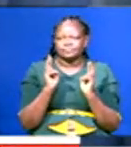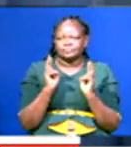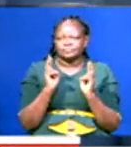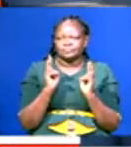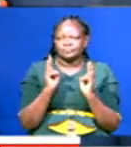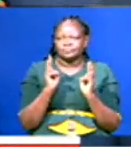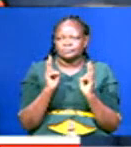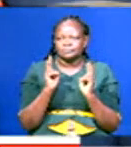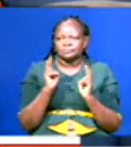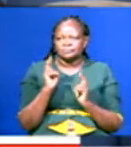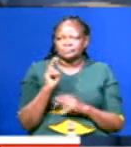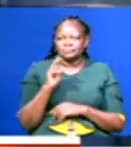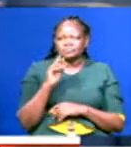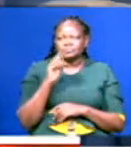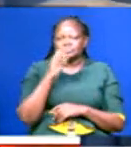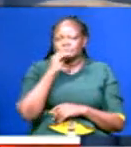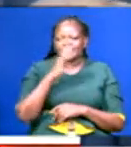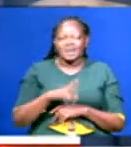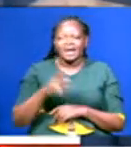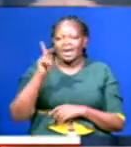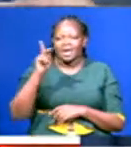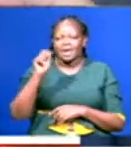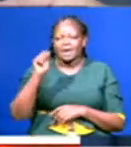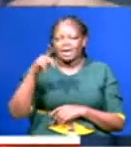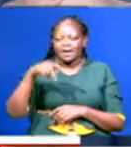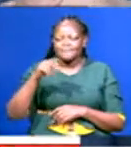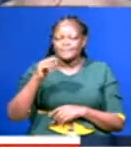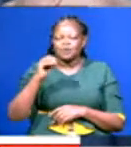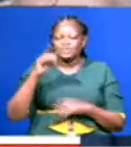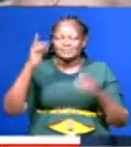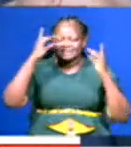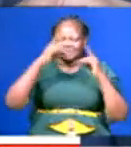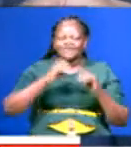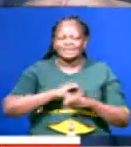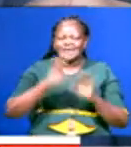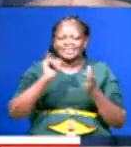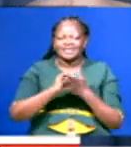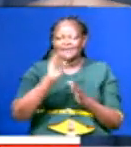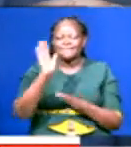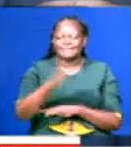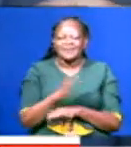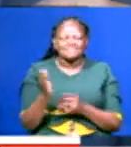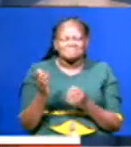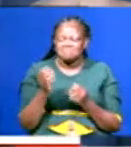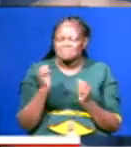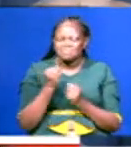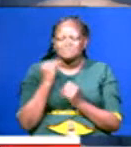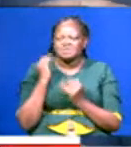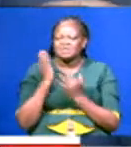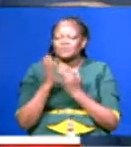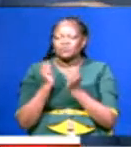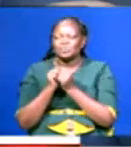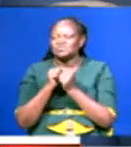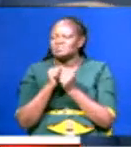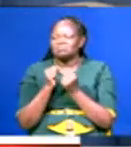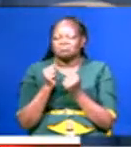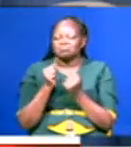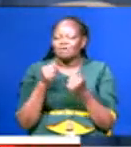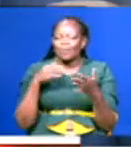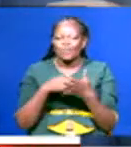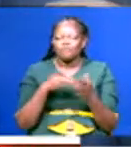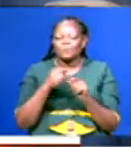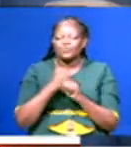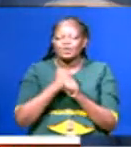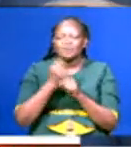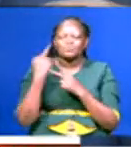Speaker Kaparo made a ruling very clearly that Parliament cannot be injuncted in performing his duties. So